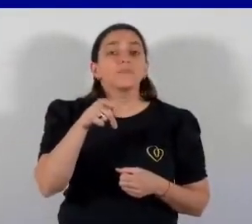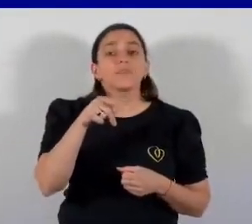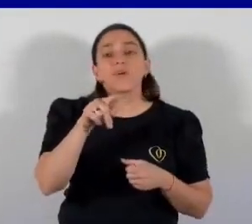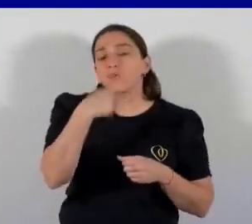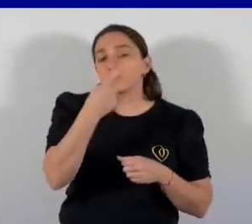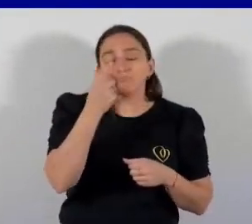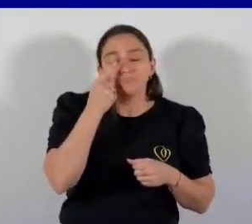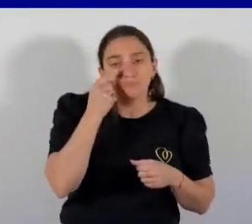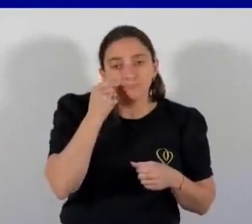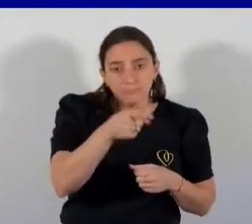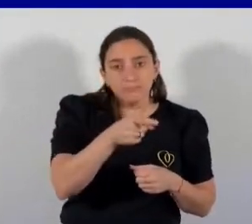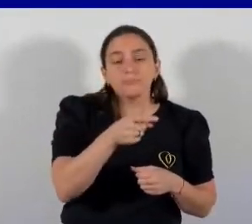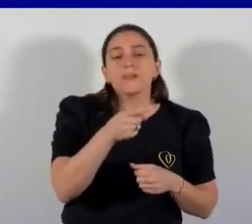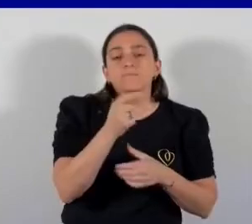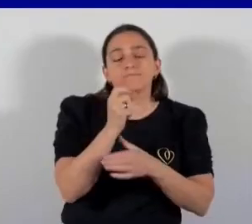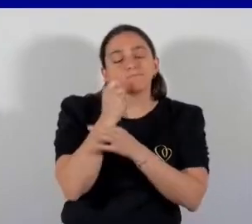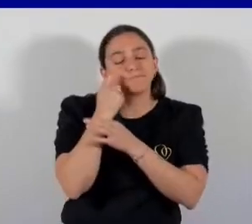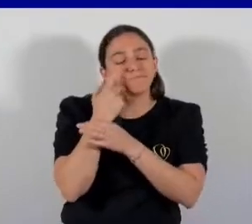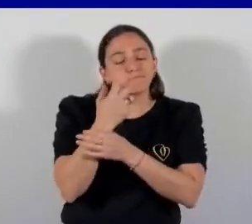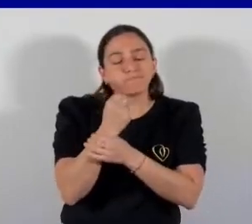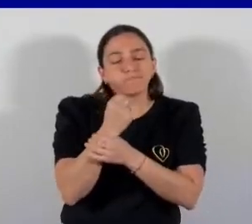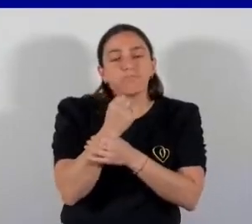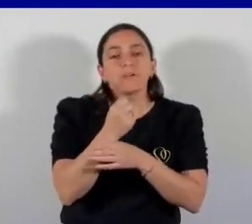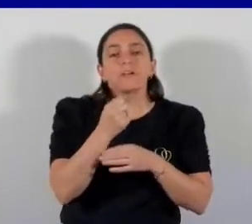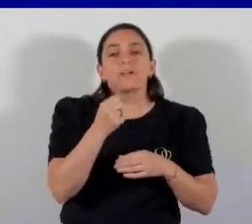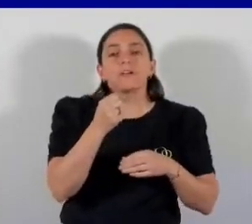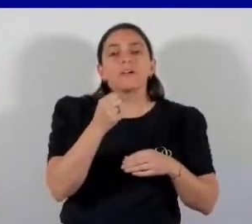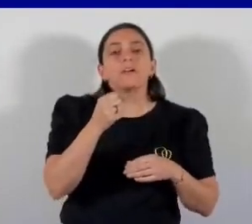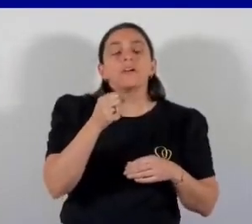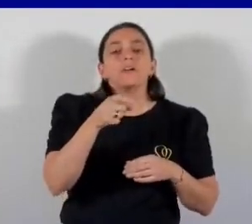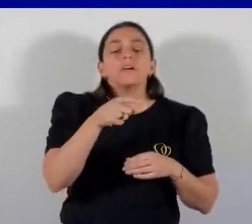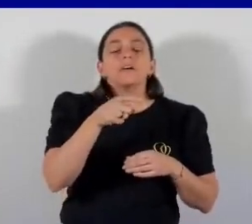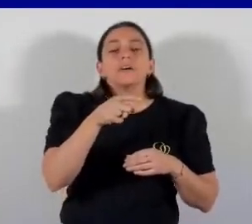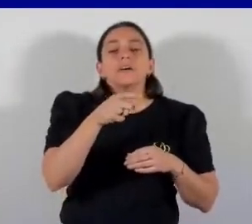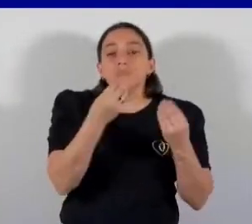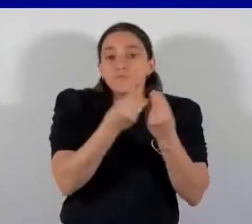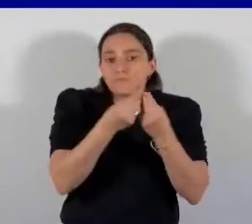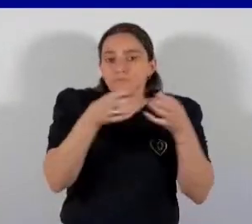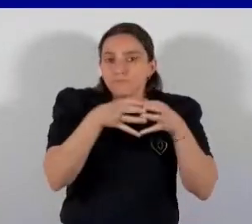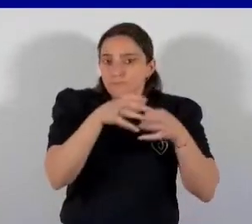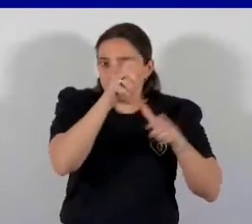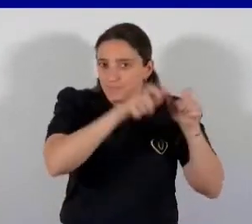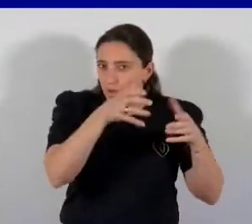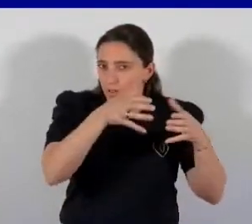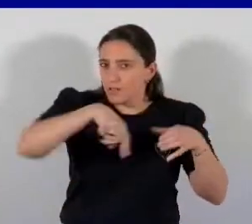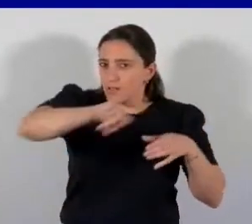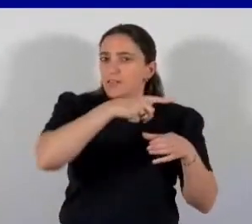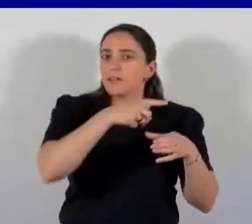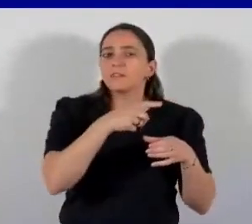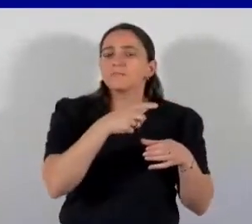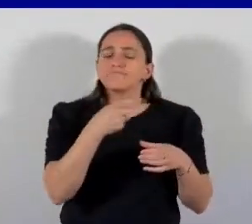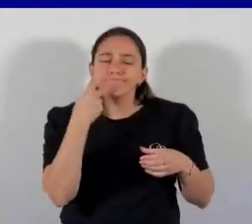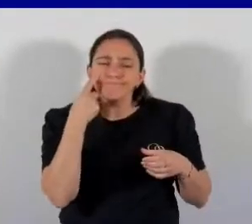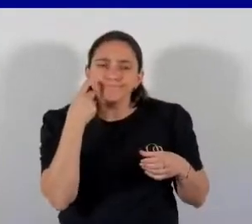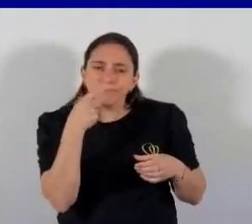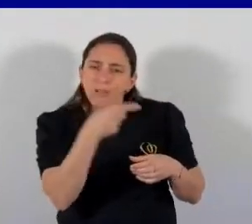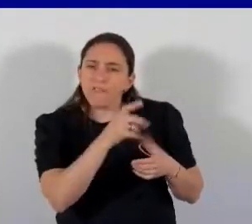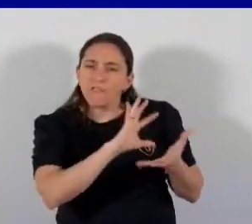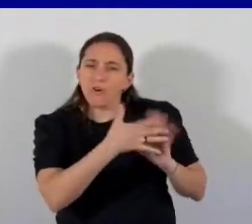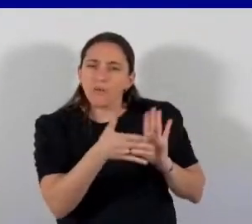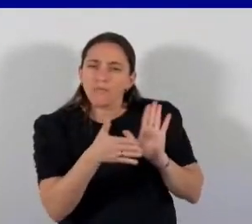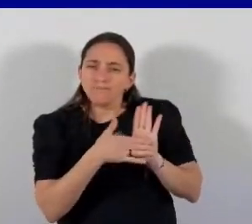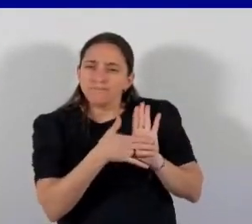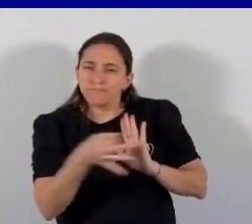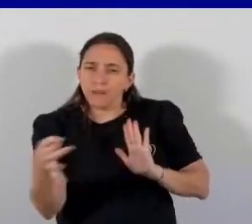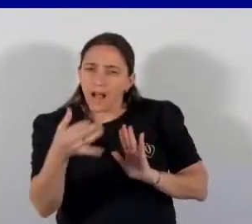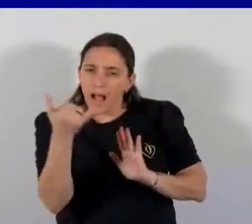David Weil, and David Römer y David Romer lo que hacen es testear este what they do is test this